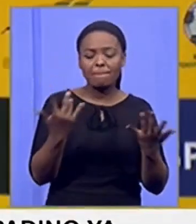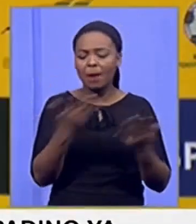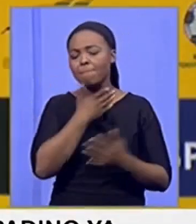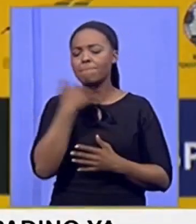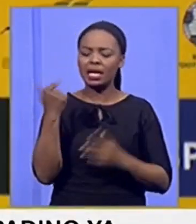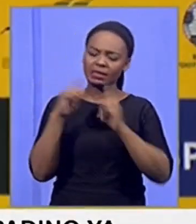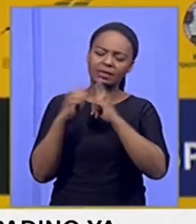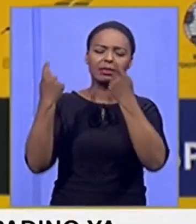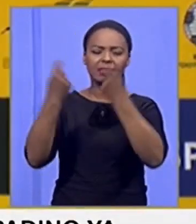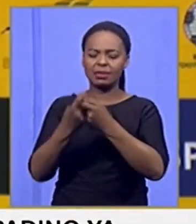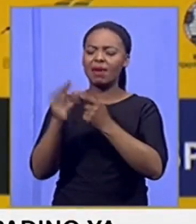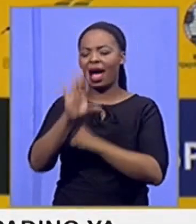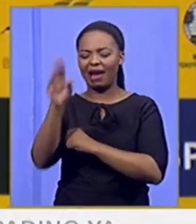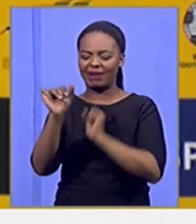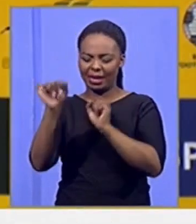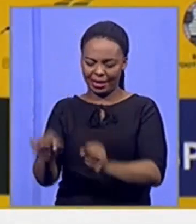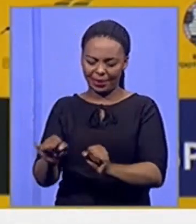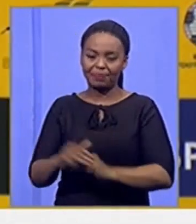in Africa.